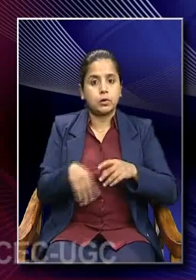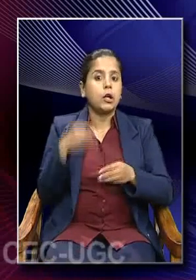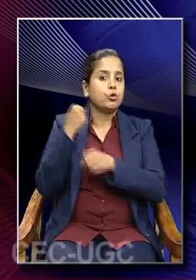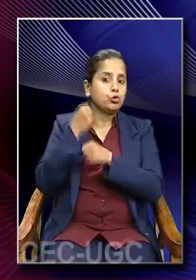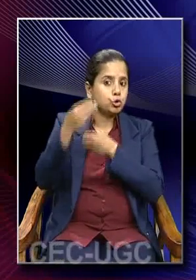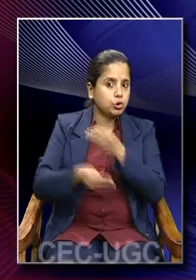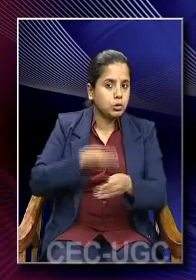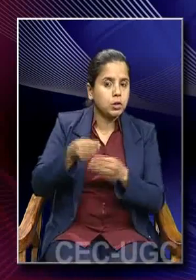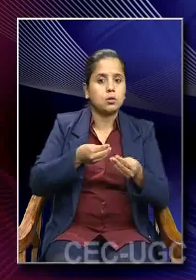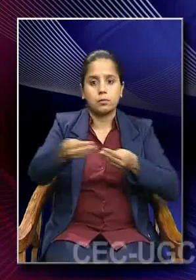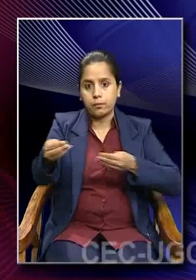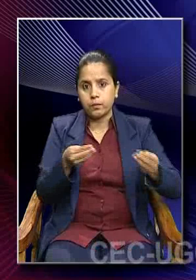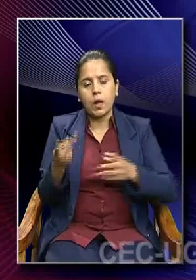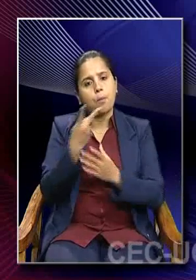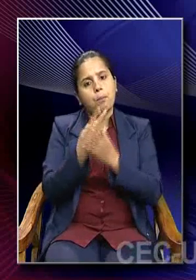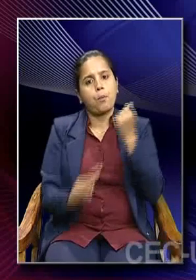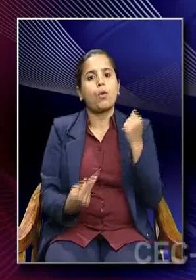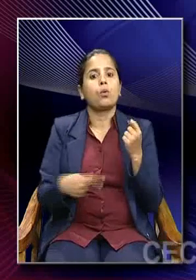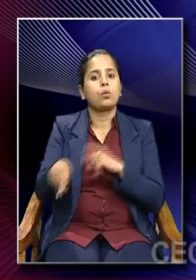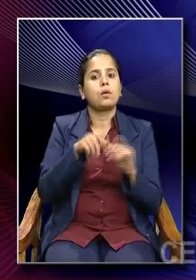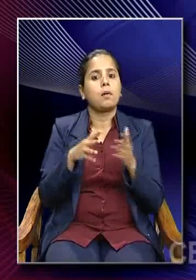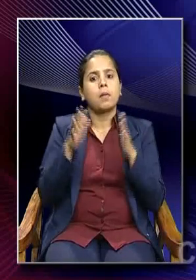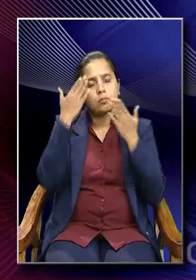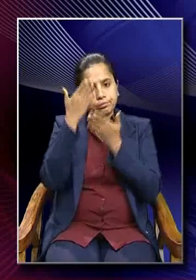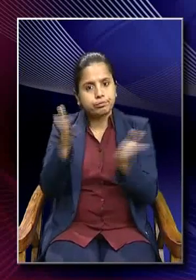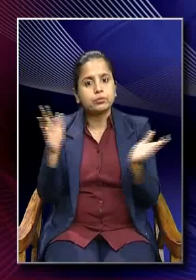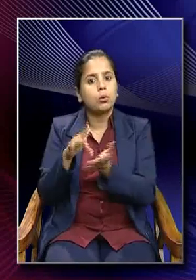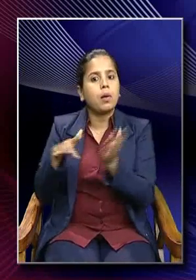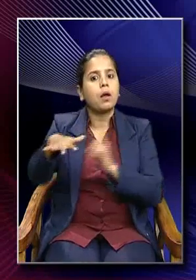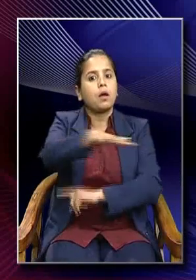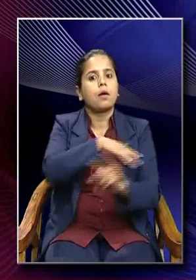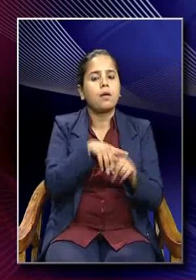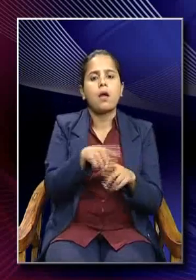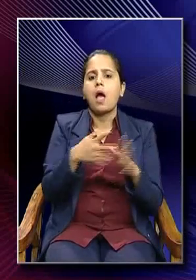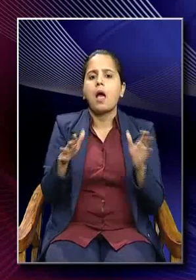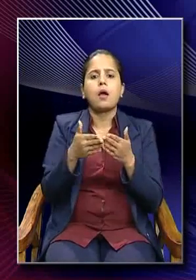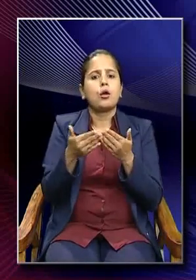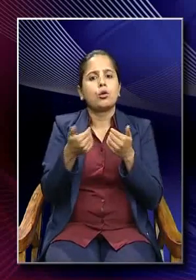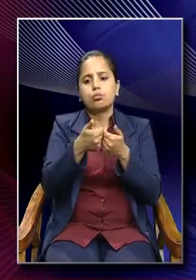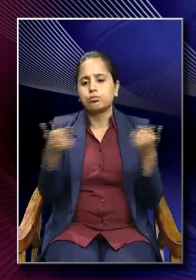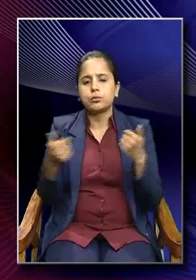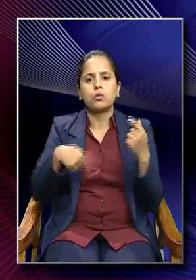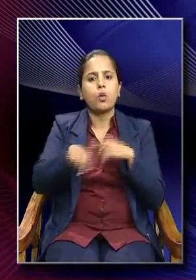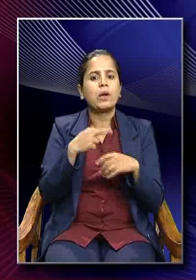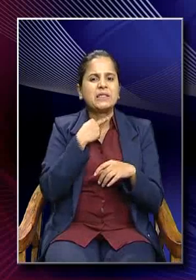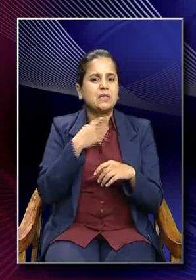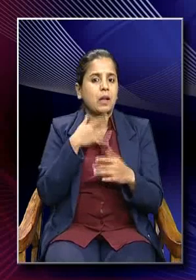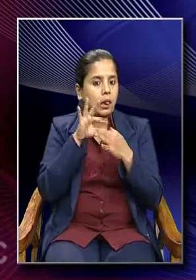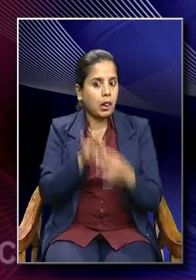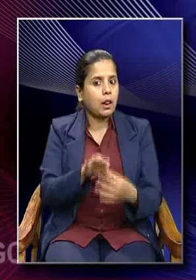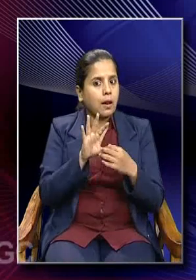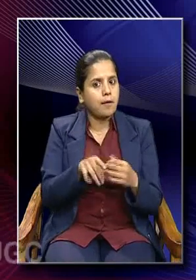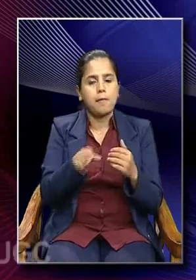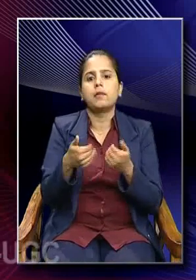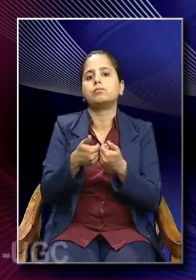distribution both, and to become a vital part, and that will remove away all the risks associated.